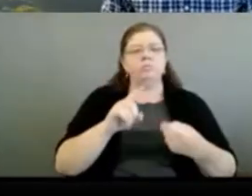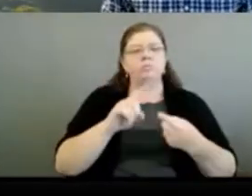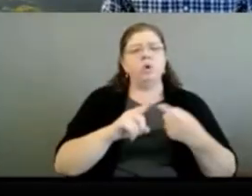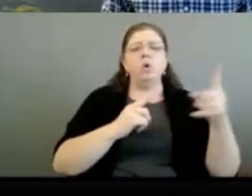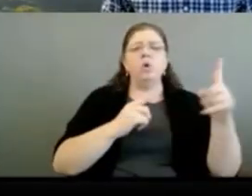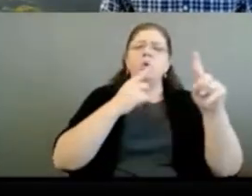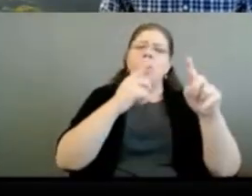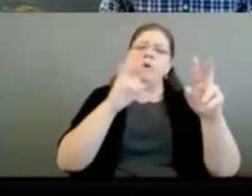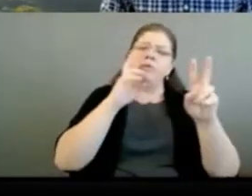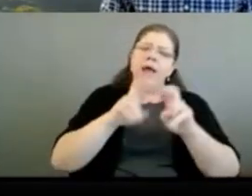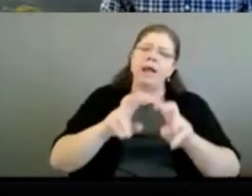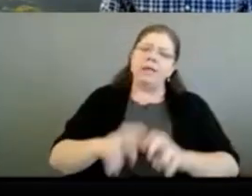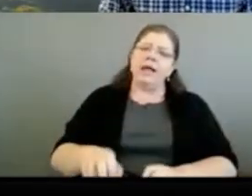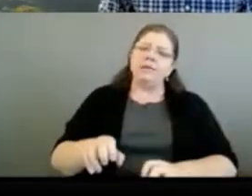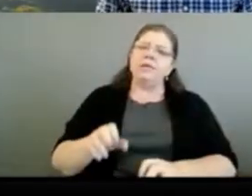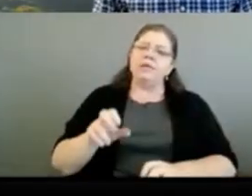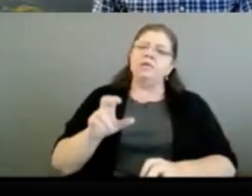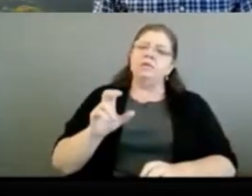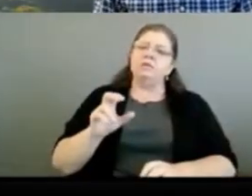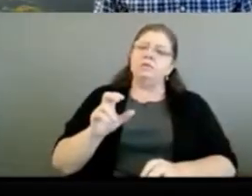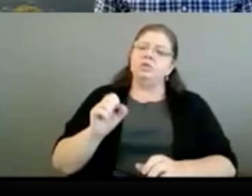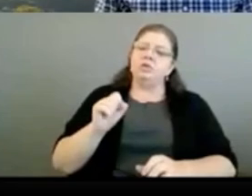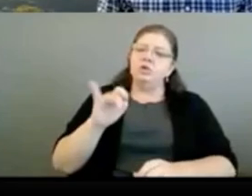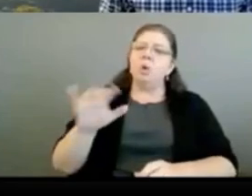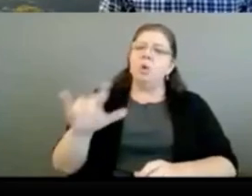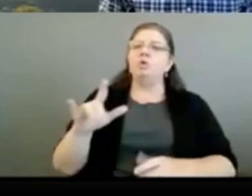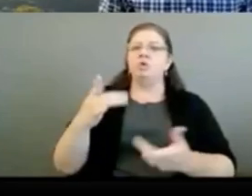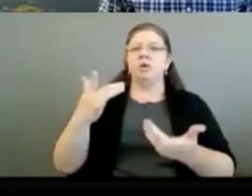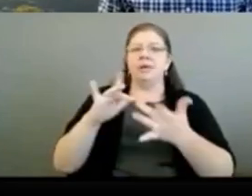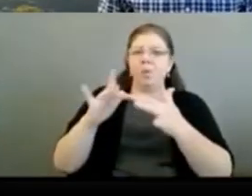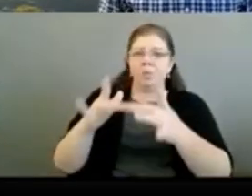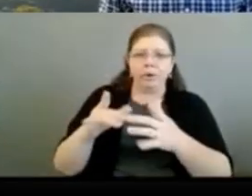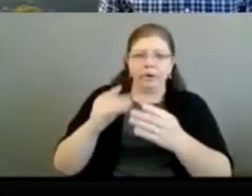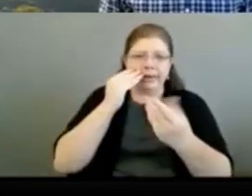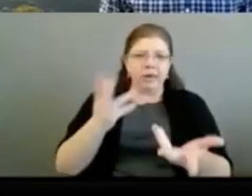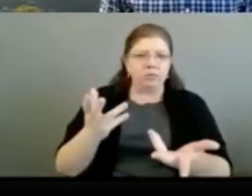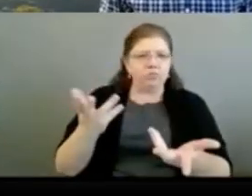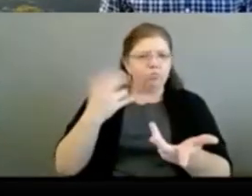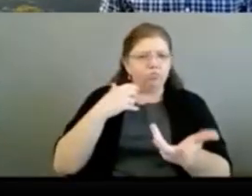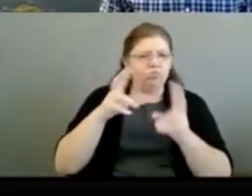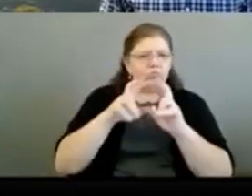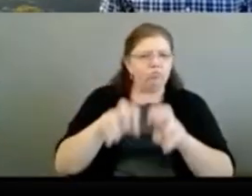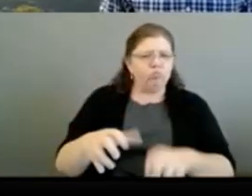network data? What might you be interested in doing?